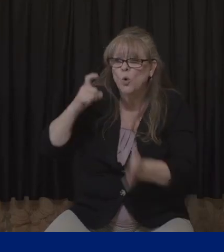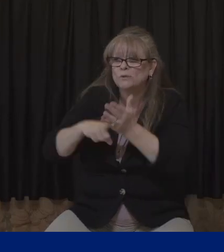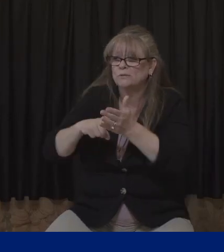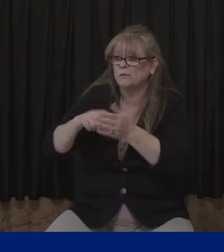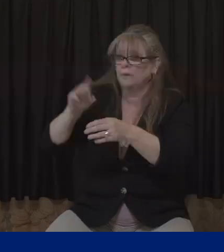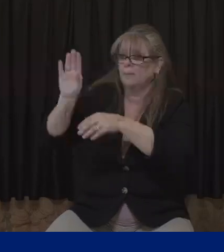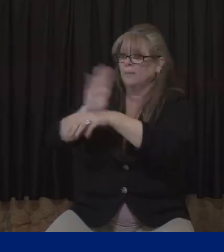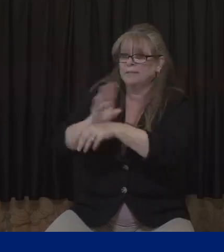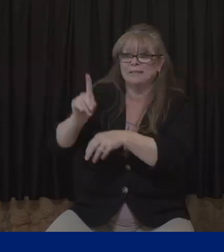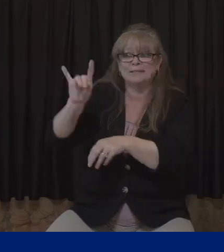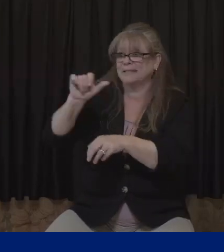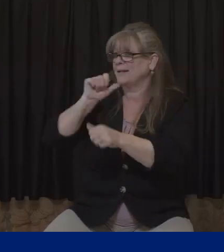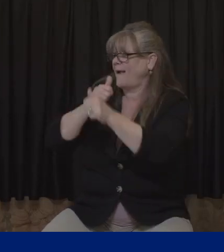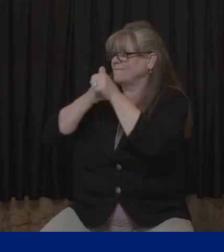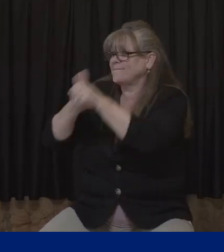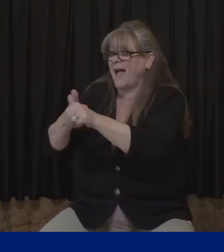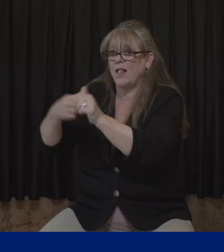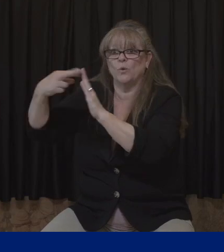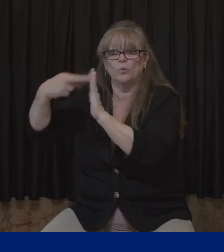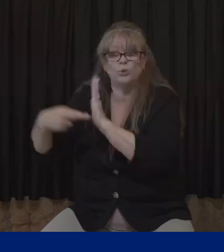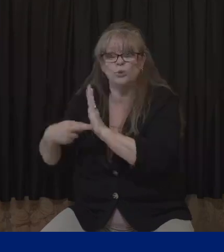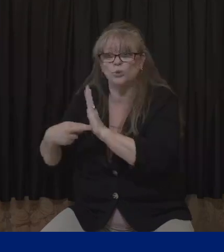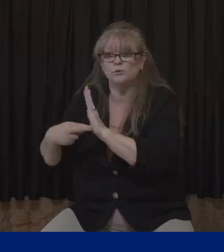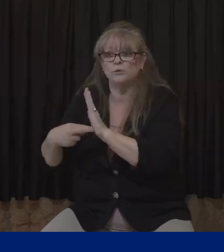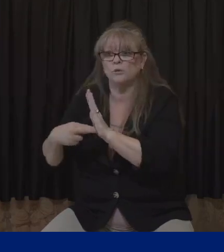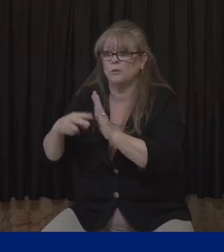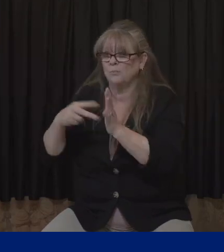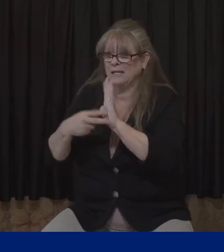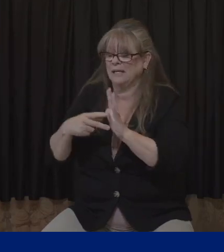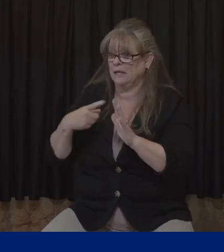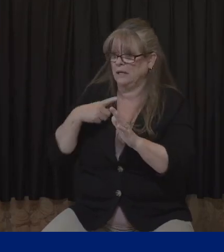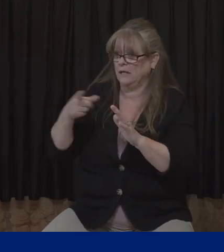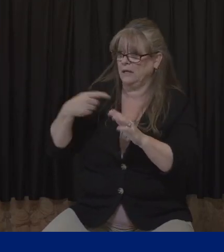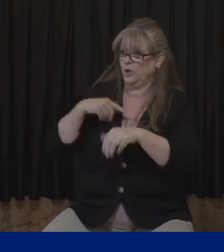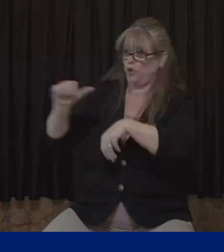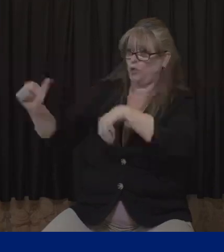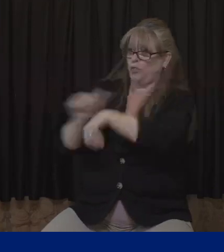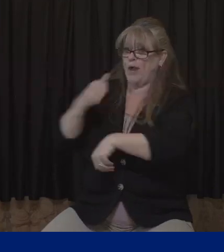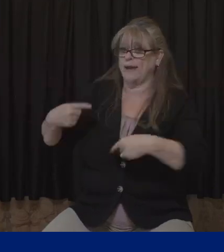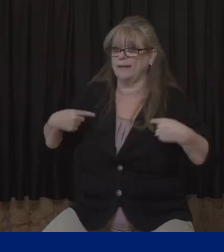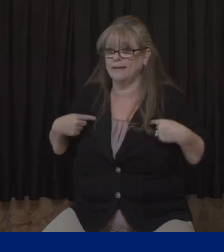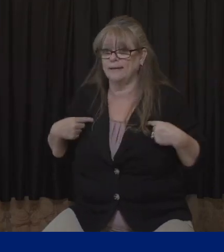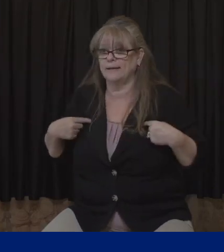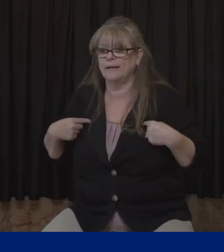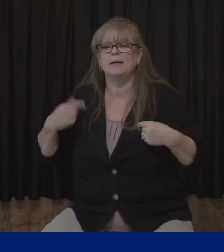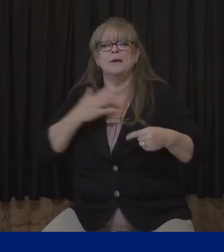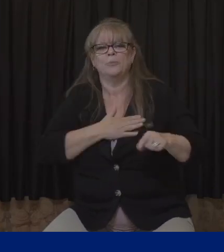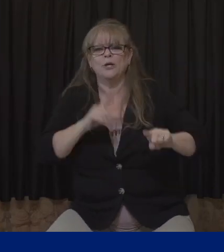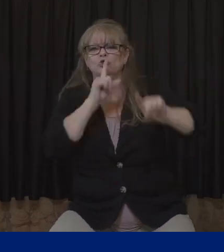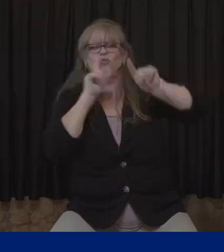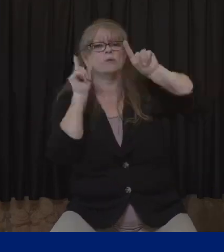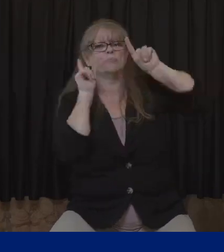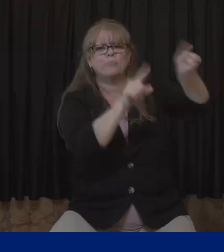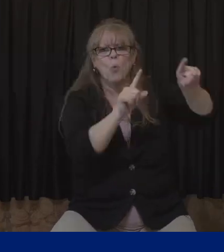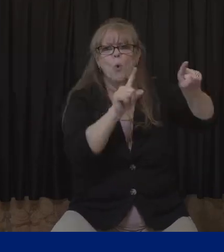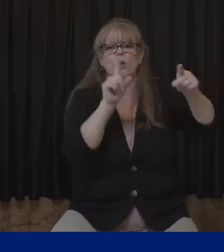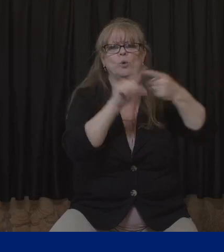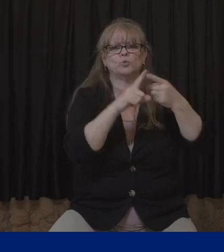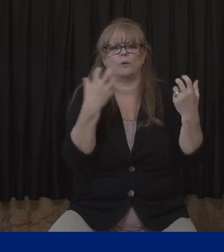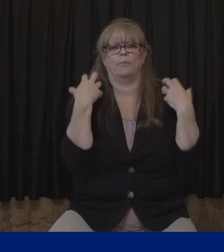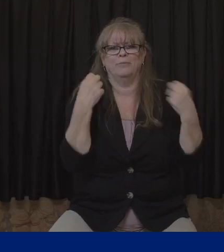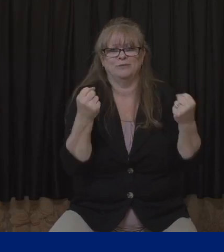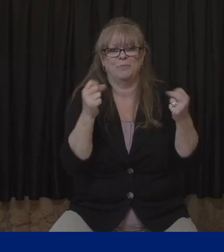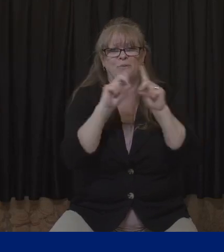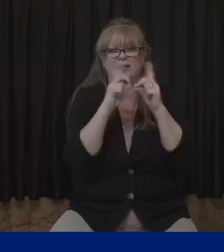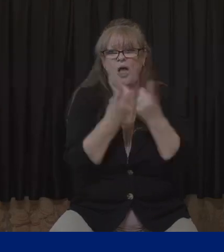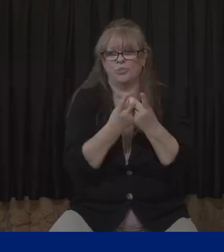of the state of Colorado, putting you and others at risk, report them to the local public health agency and the Attorney General's office at COVID-19